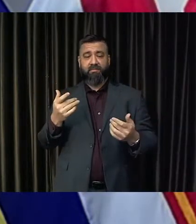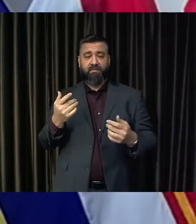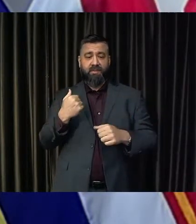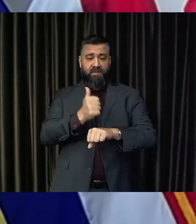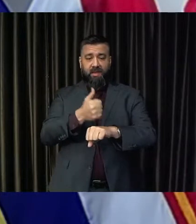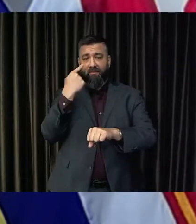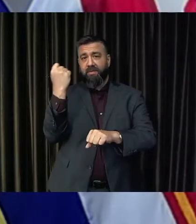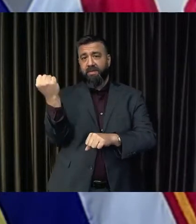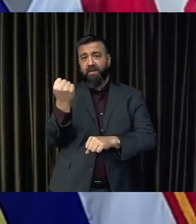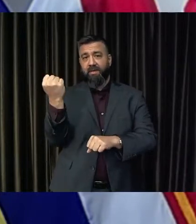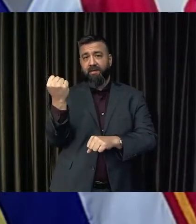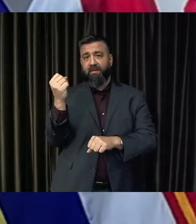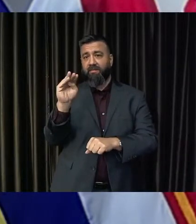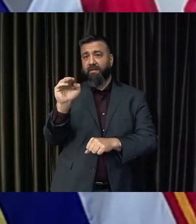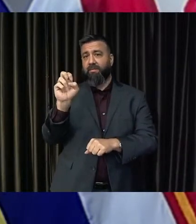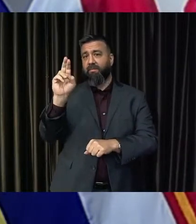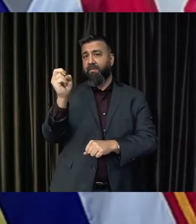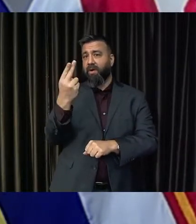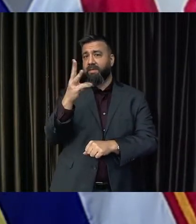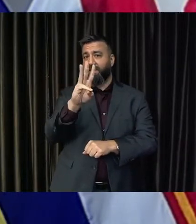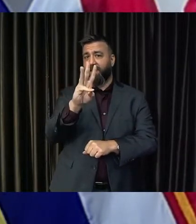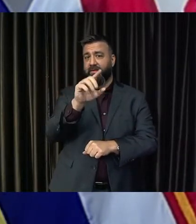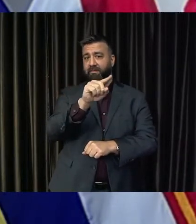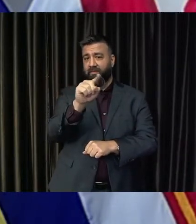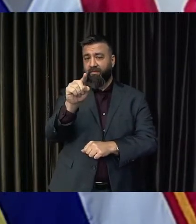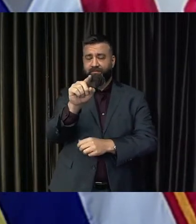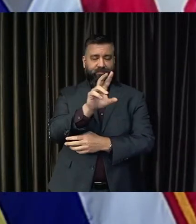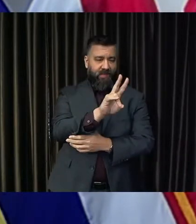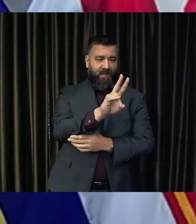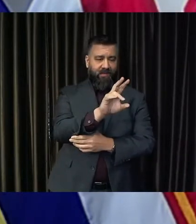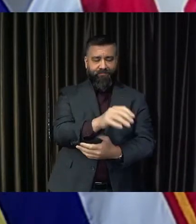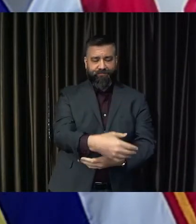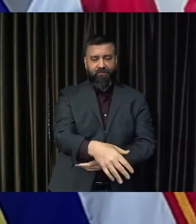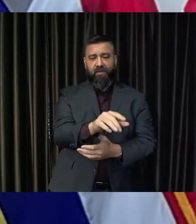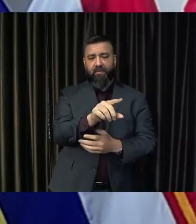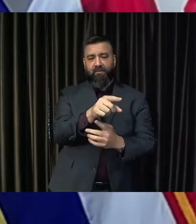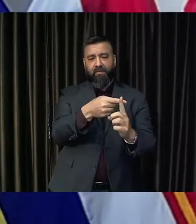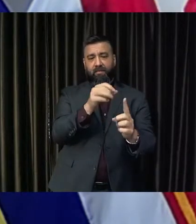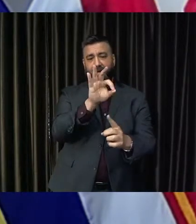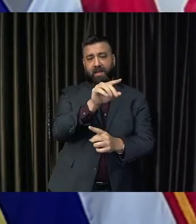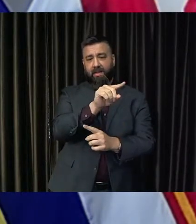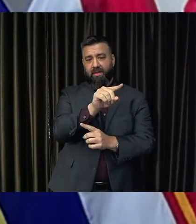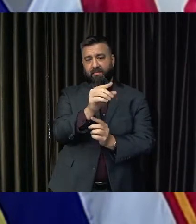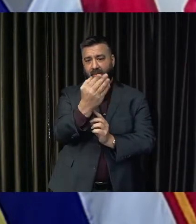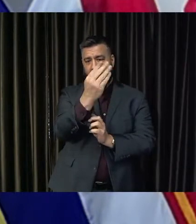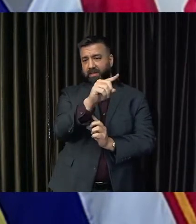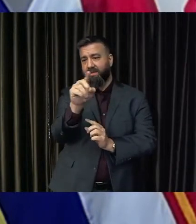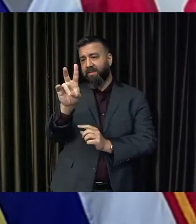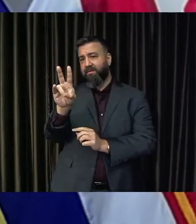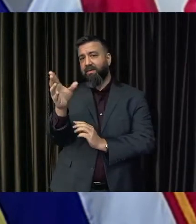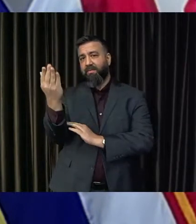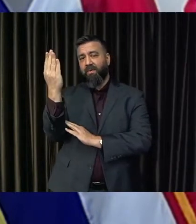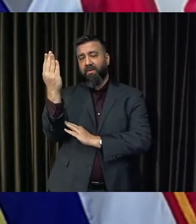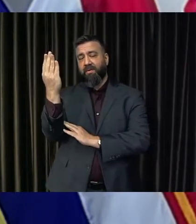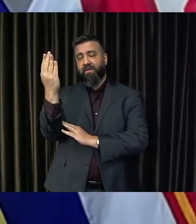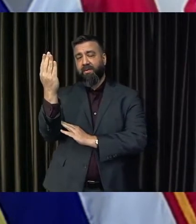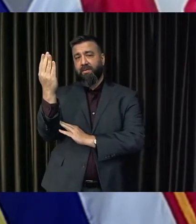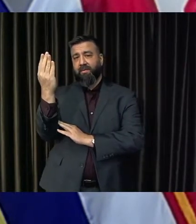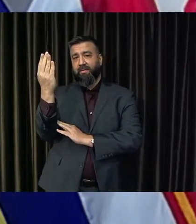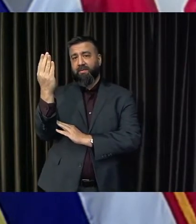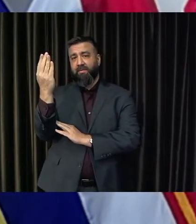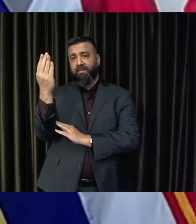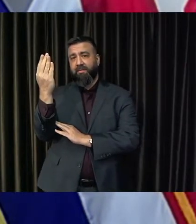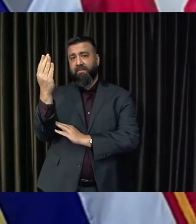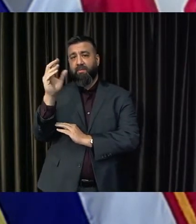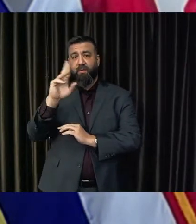6th from 9 a.m. to 7 p.m., the county is collaborating with the National Guard to conduct a mass vaccination event